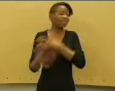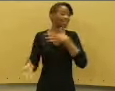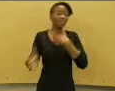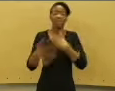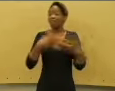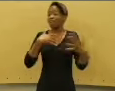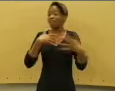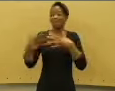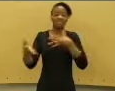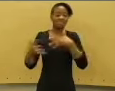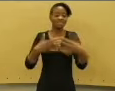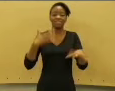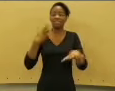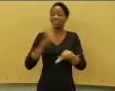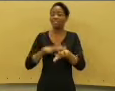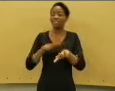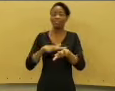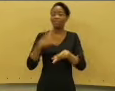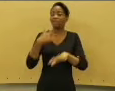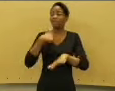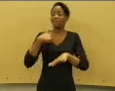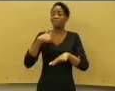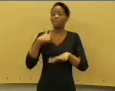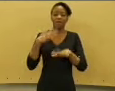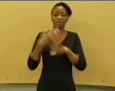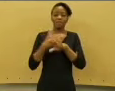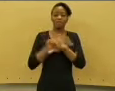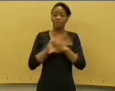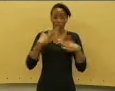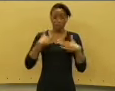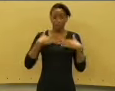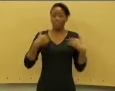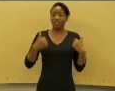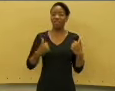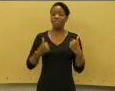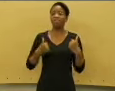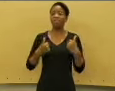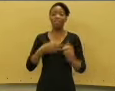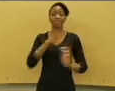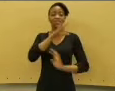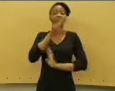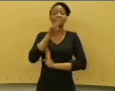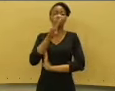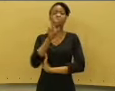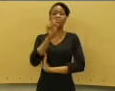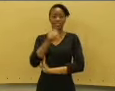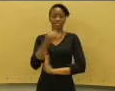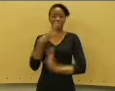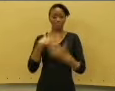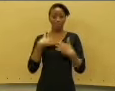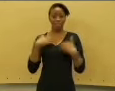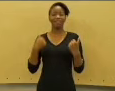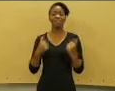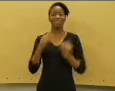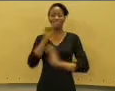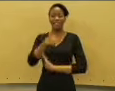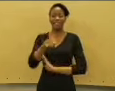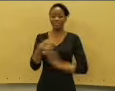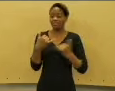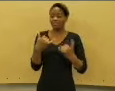was a healthy 13, well, I considered myself healthy, 32-year-old. My life was together, so to speak.